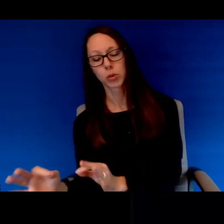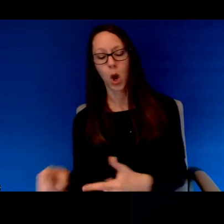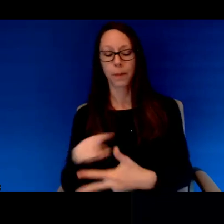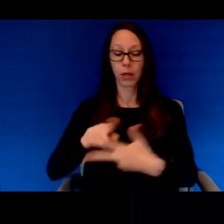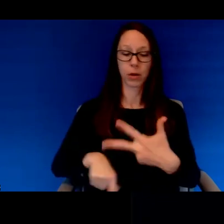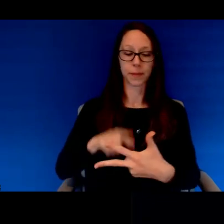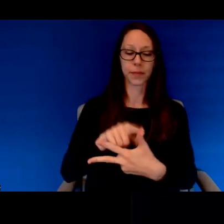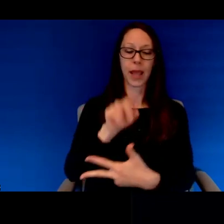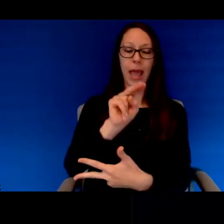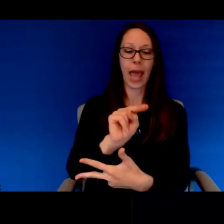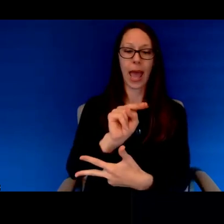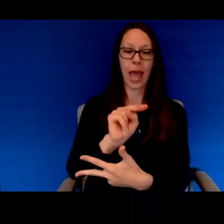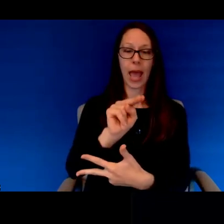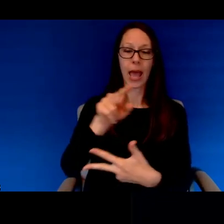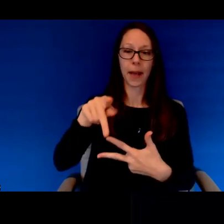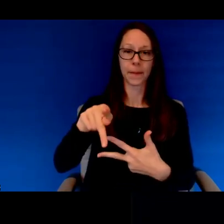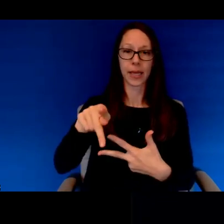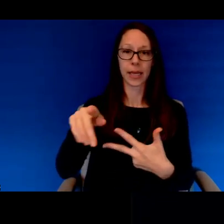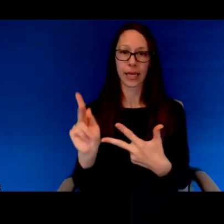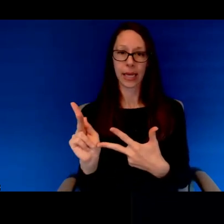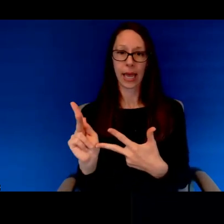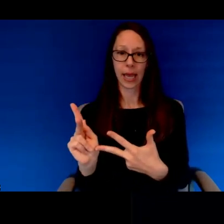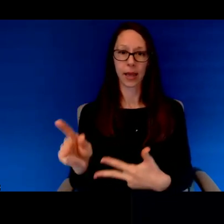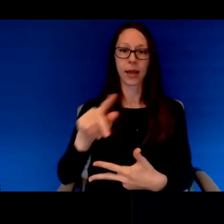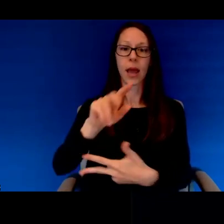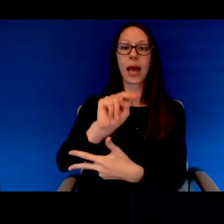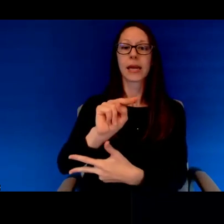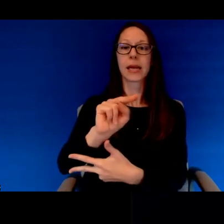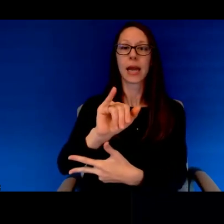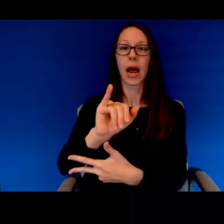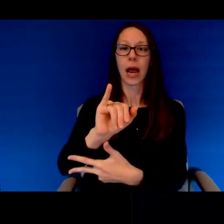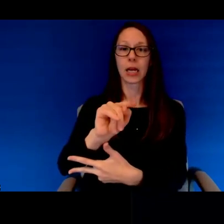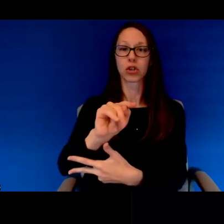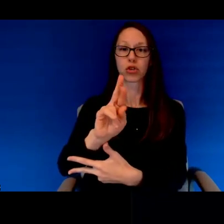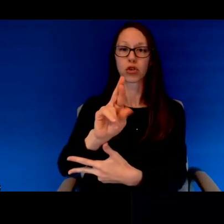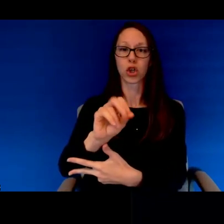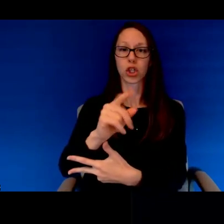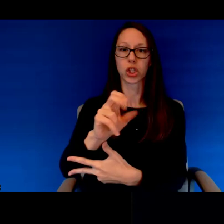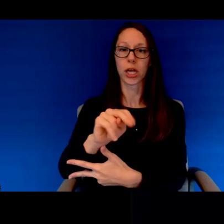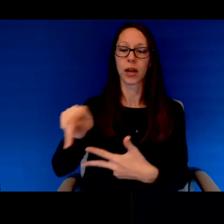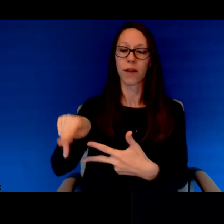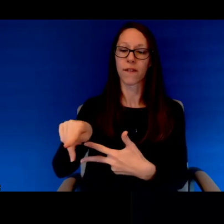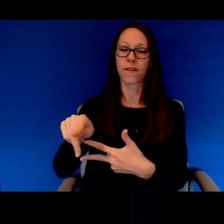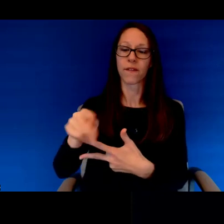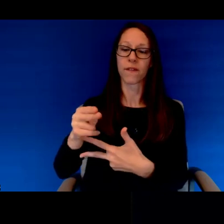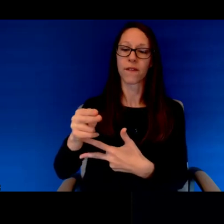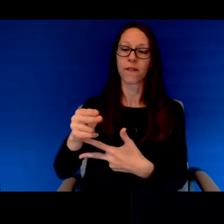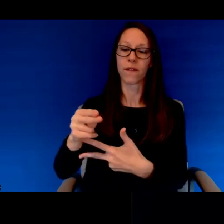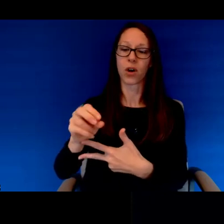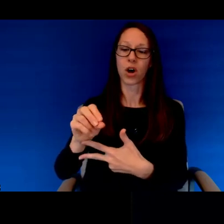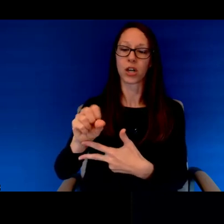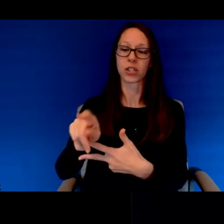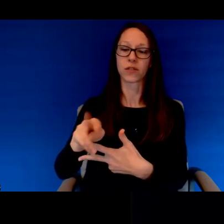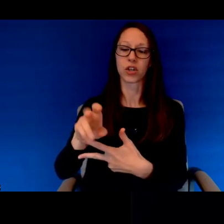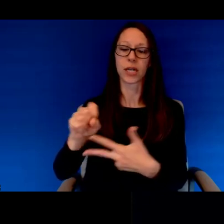are NPK, nitrogen, phosphorus, and potassium. Now, the moon has all of these things, but it has a very, very small